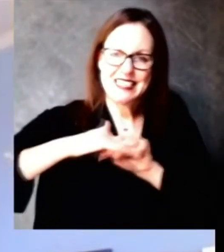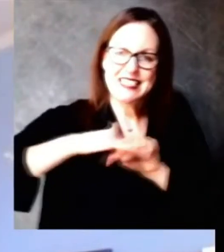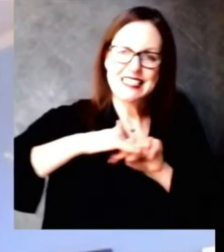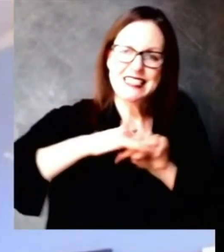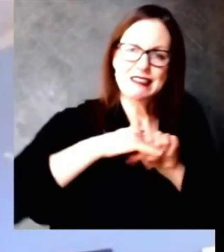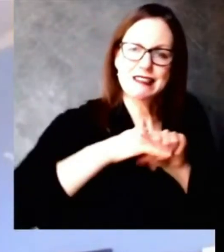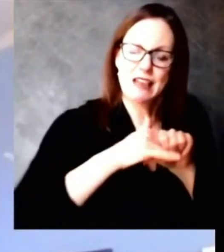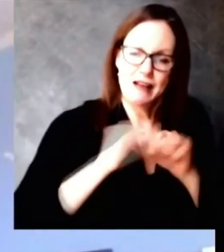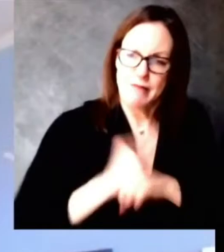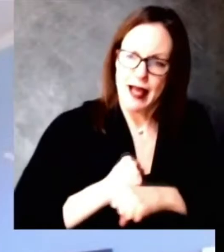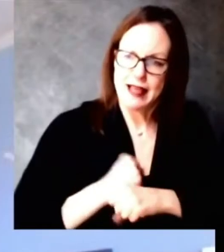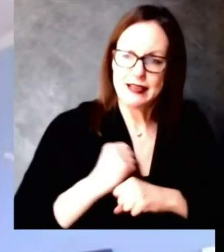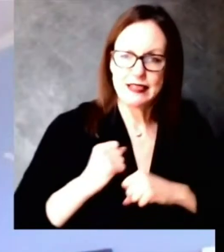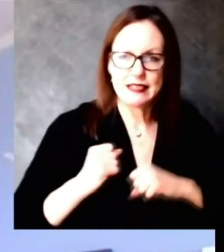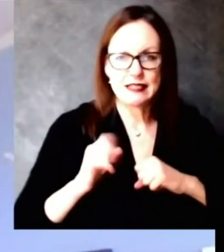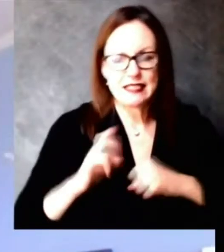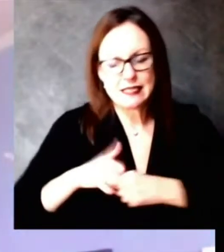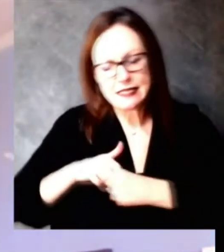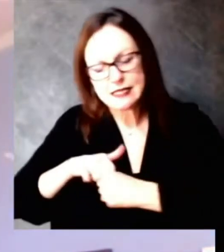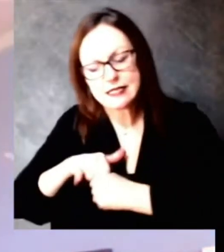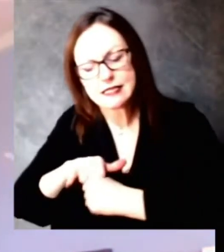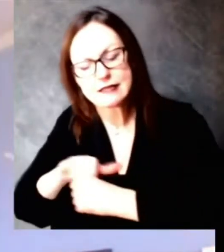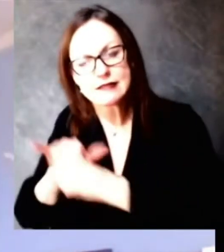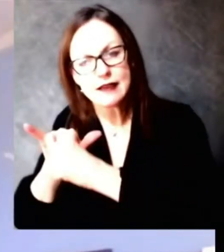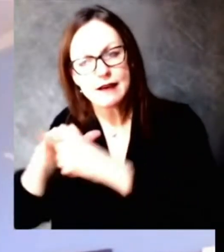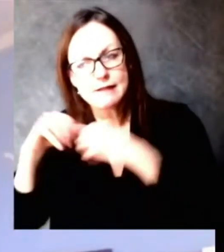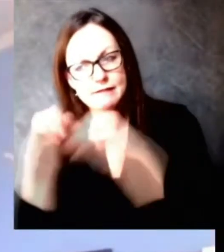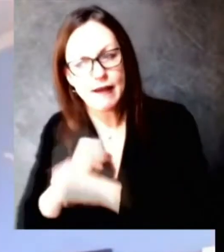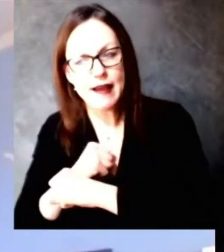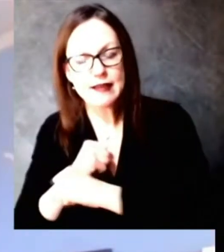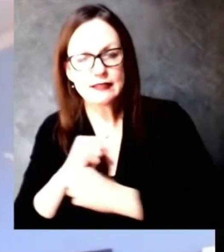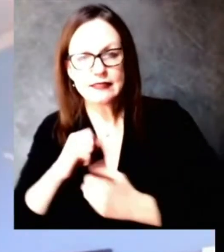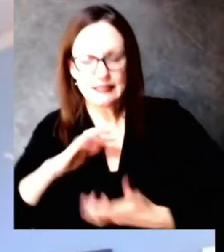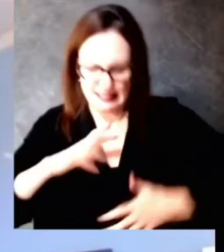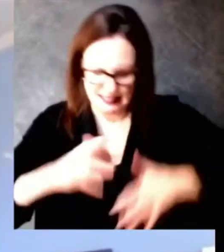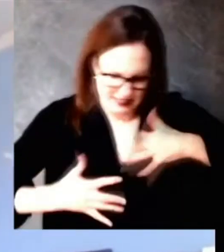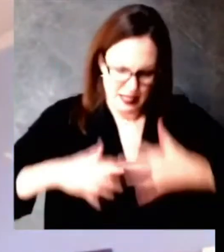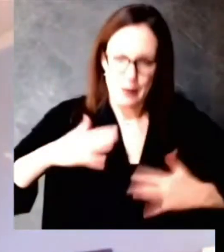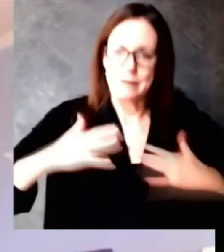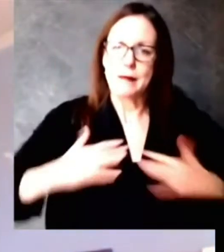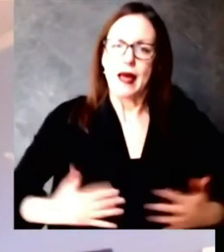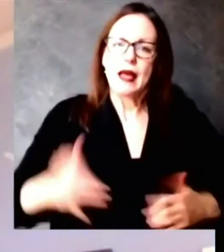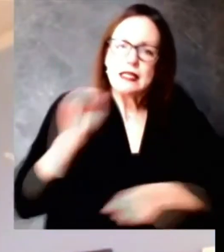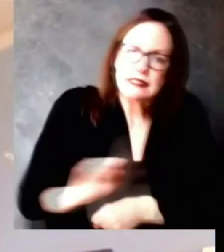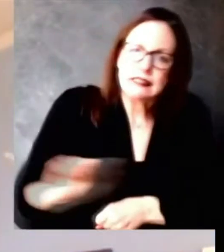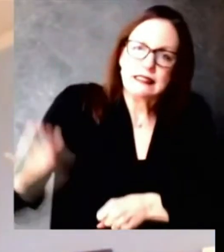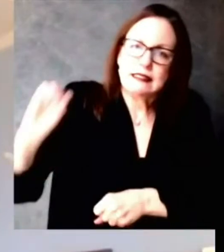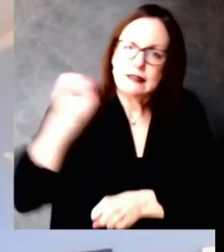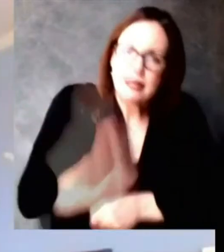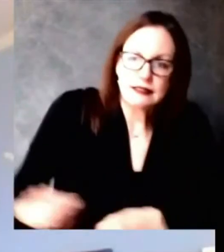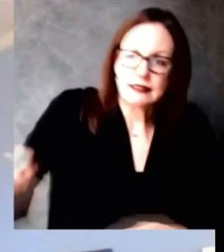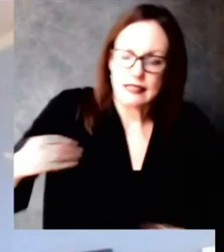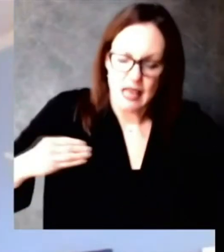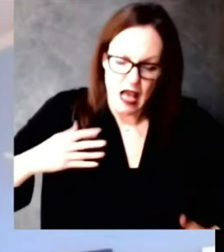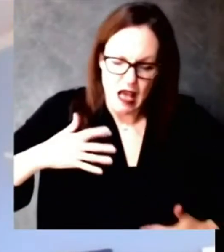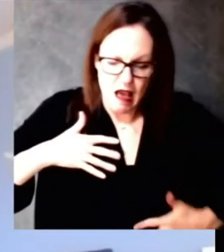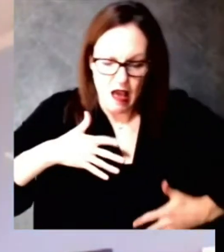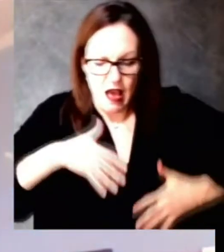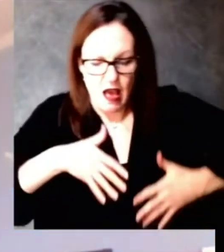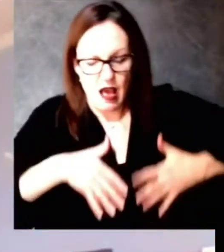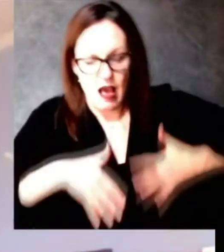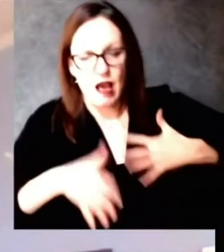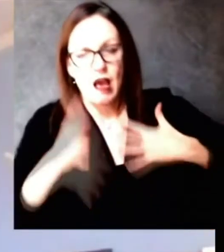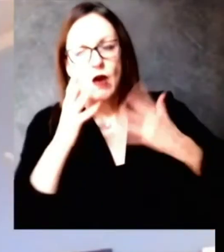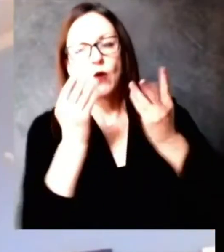say it was reported in that Morbidity and Mortality Weekly report about adverse events that what they are seeing and